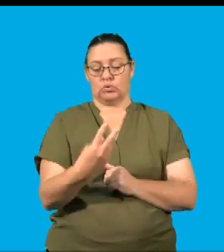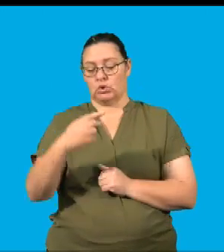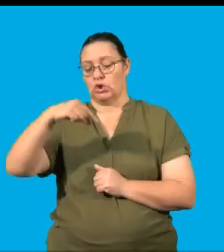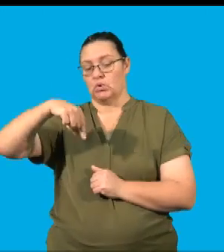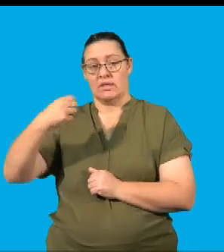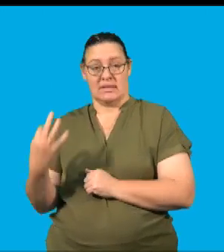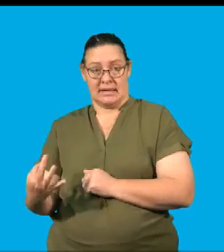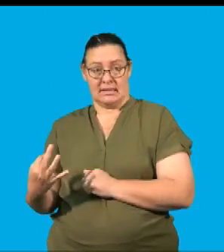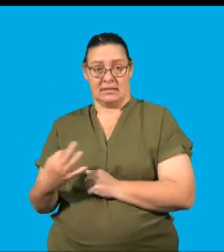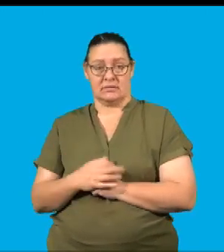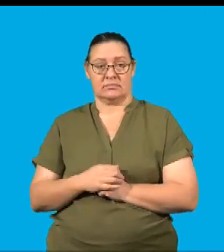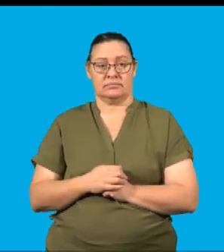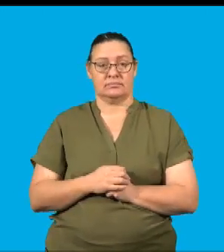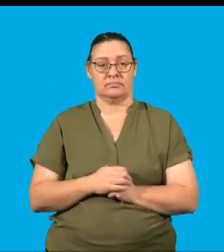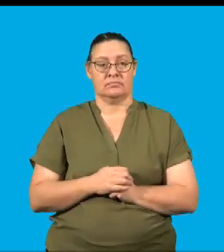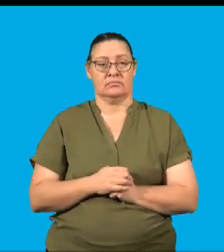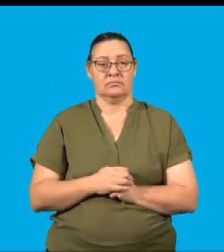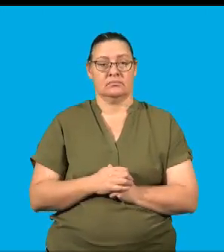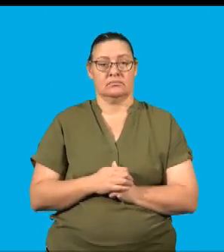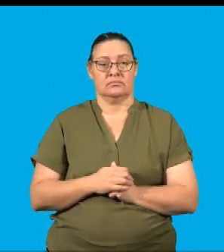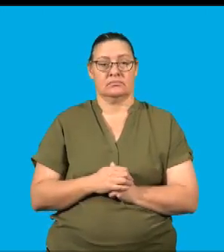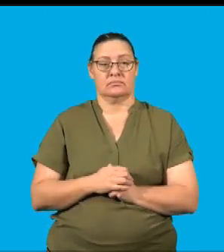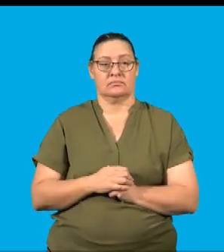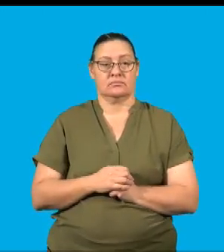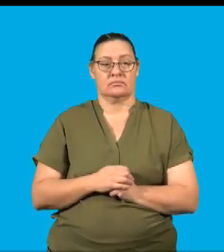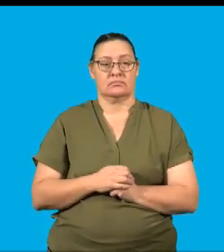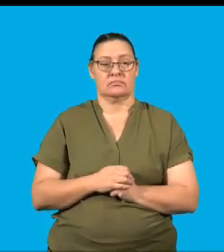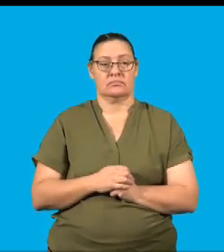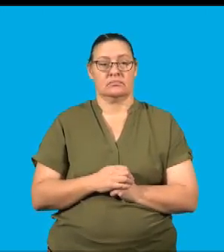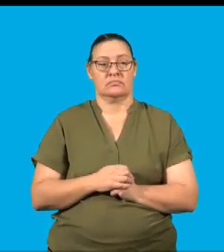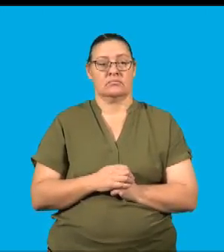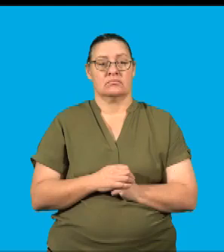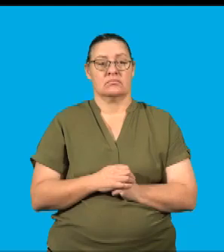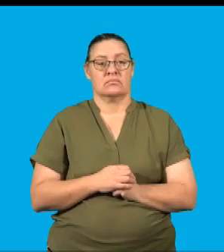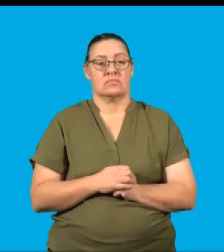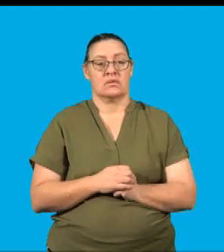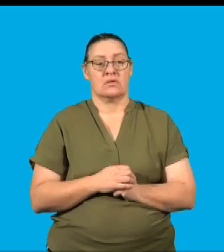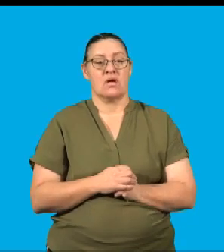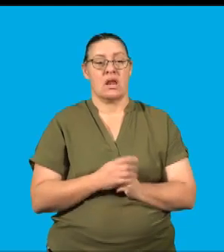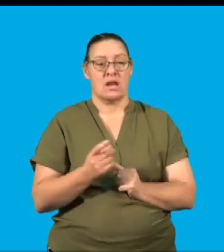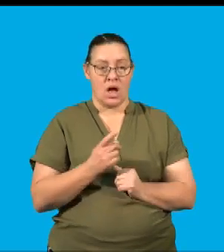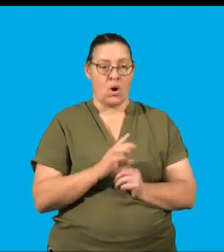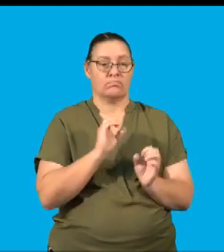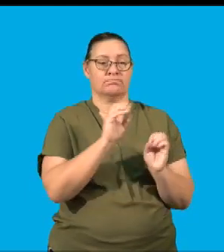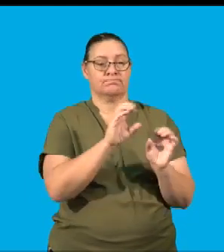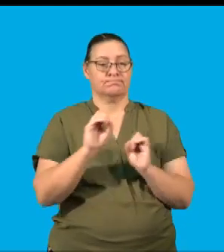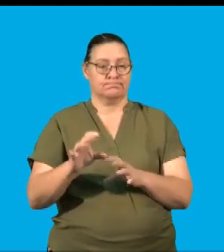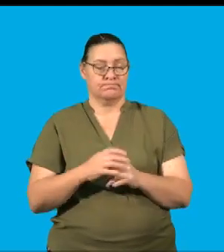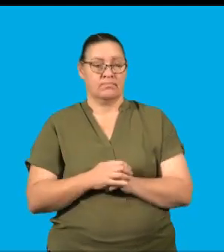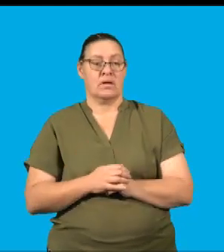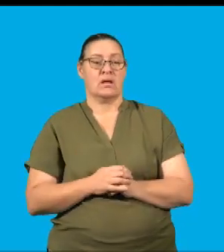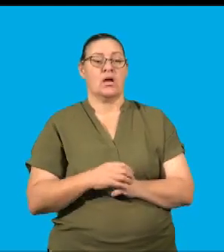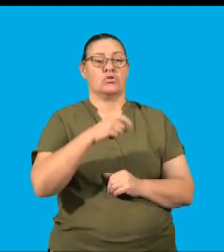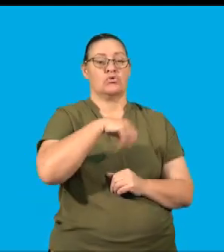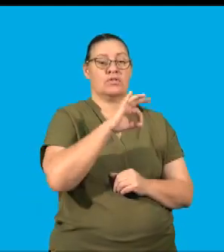Q1, this is our Q2, and this is our Q3. And then let us now substitute into